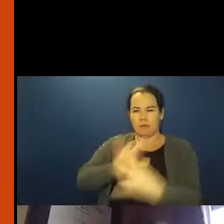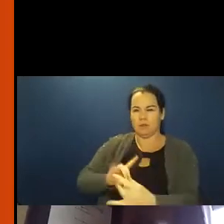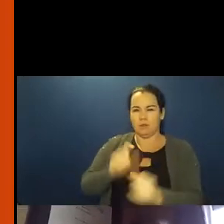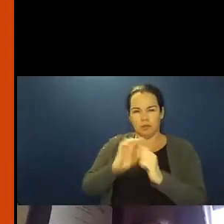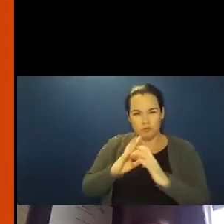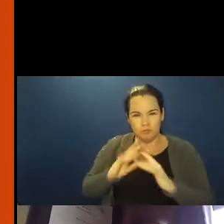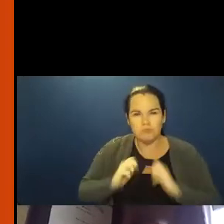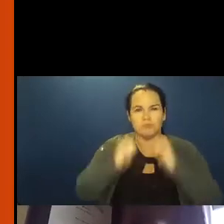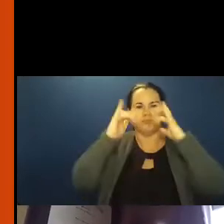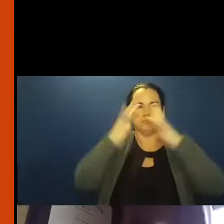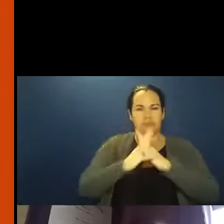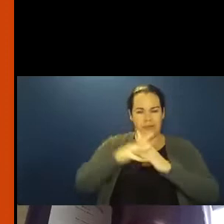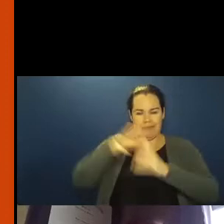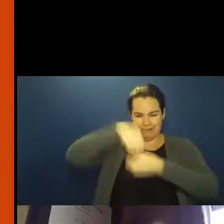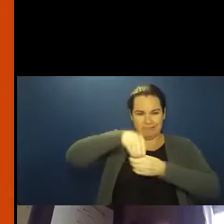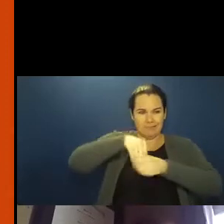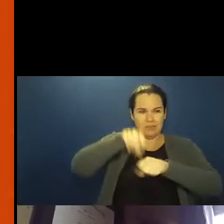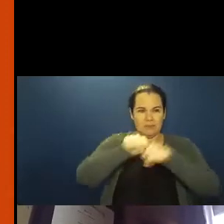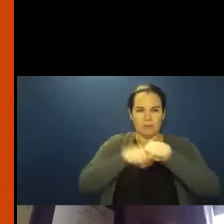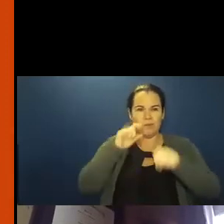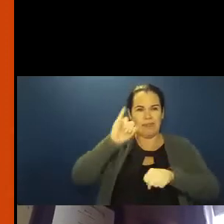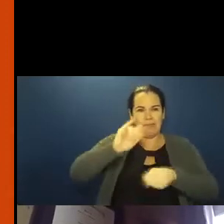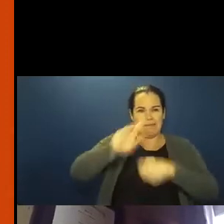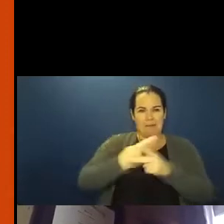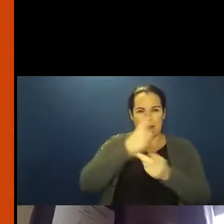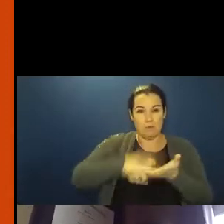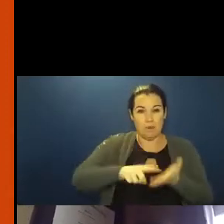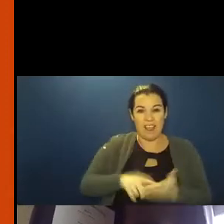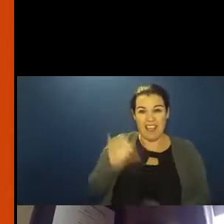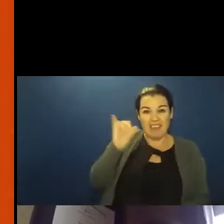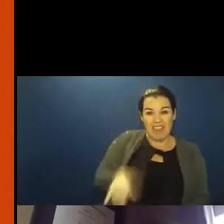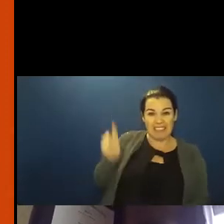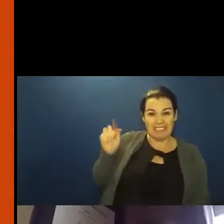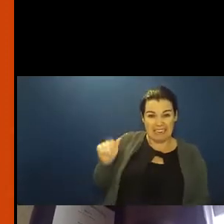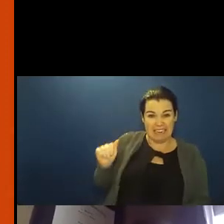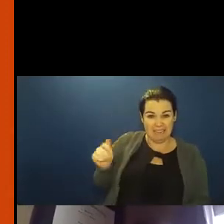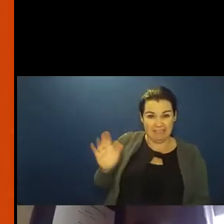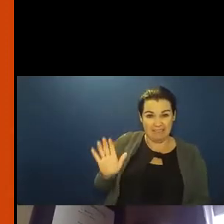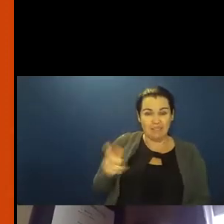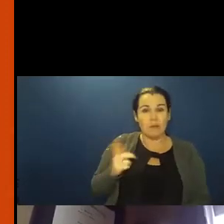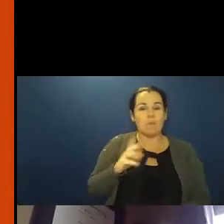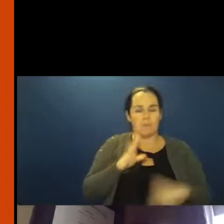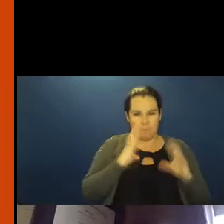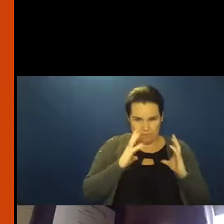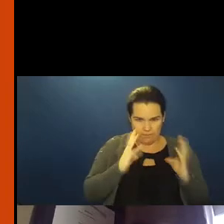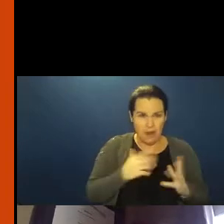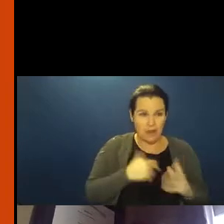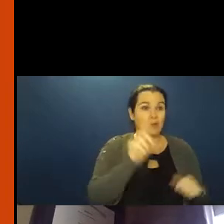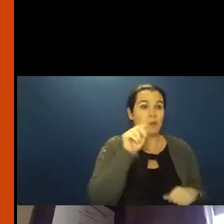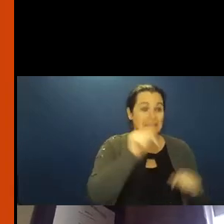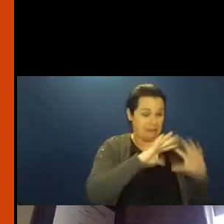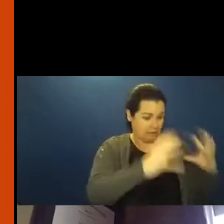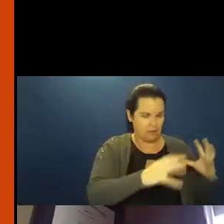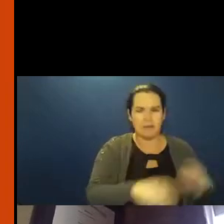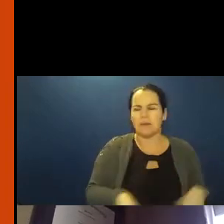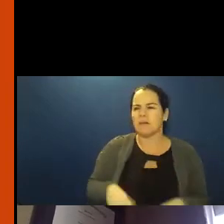infrastructure. So that is the data. So when we think about the data, what is the policy of the 4 days? What are we